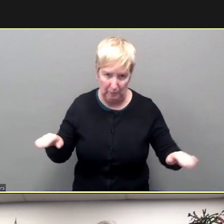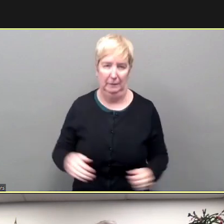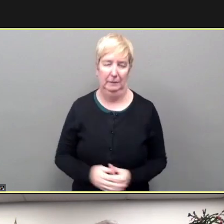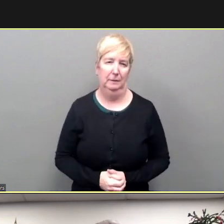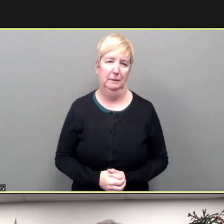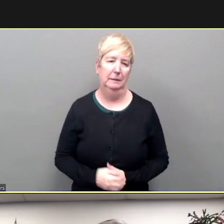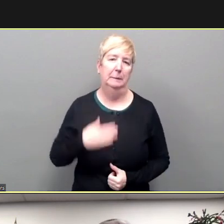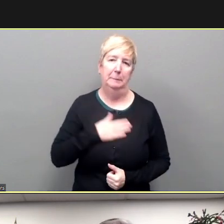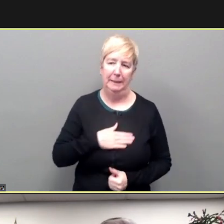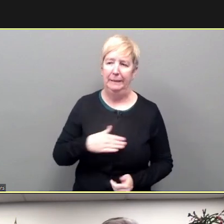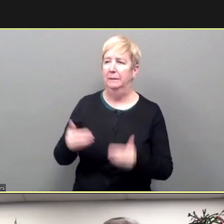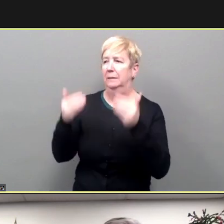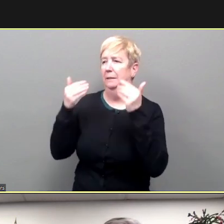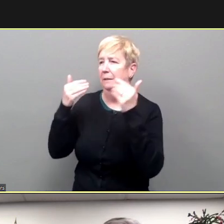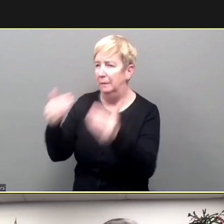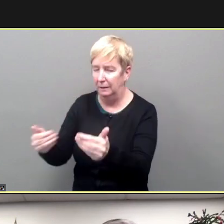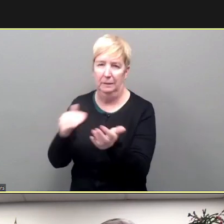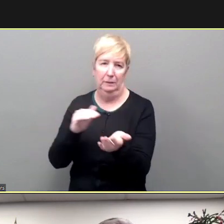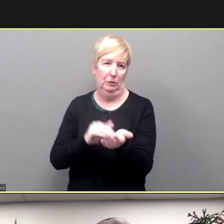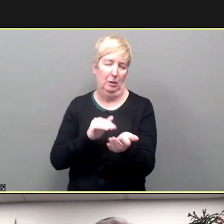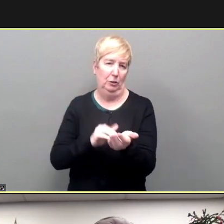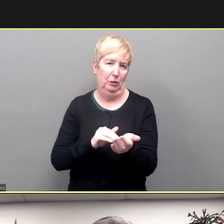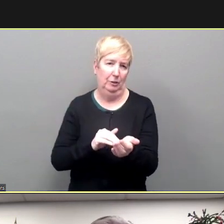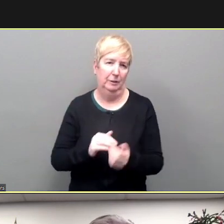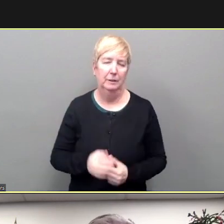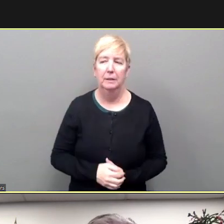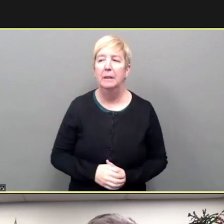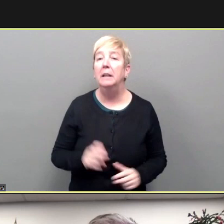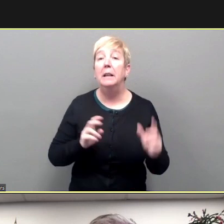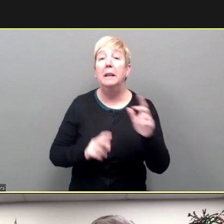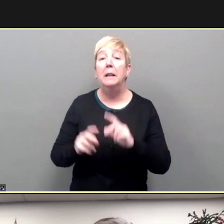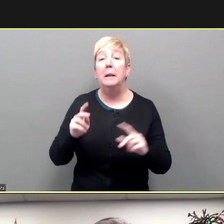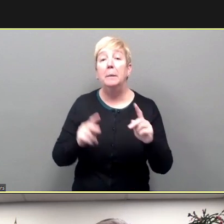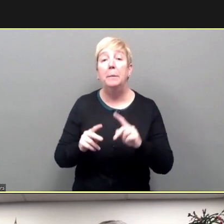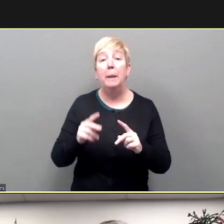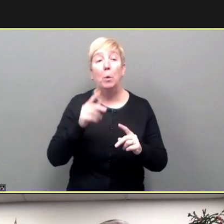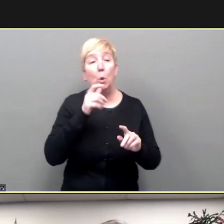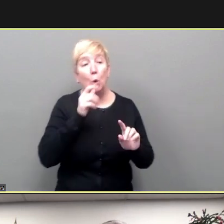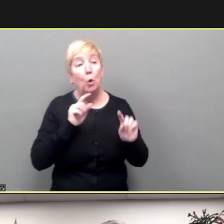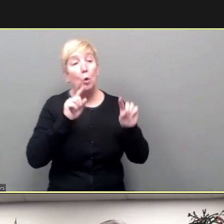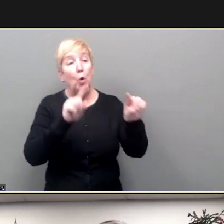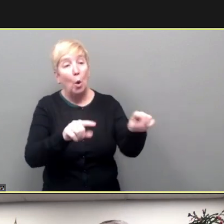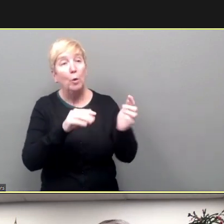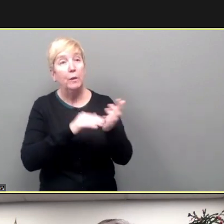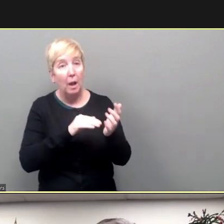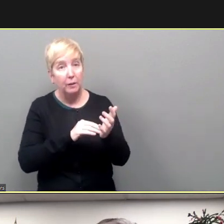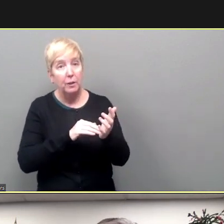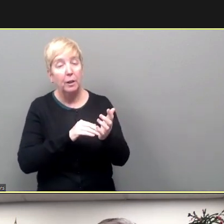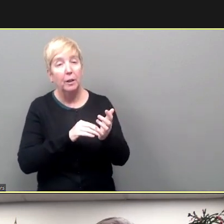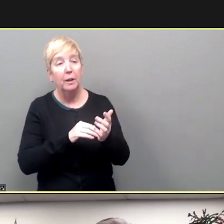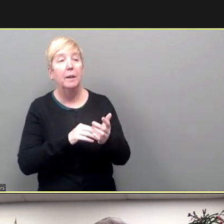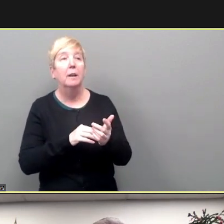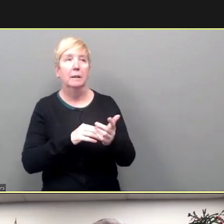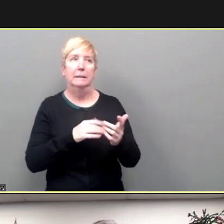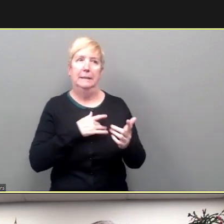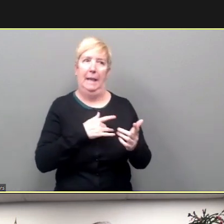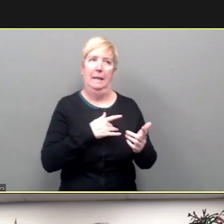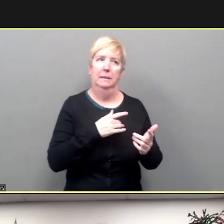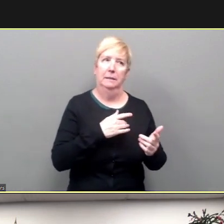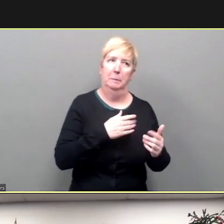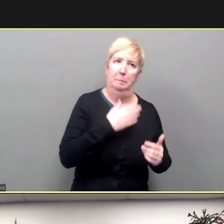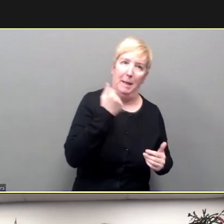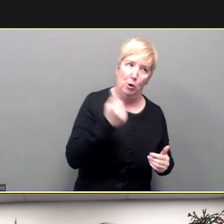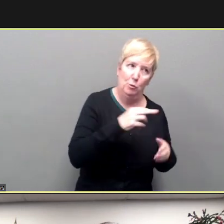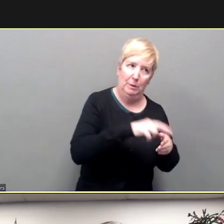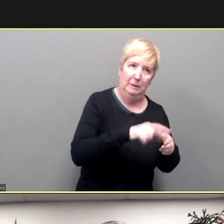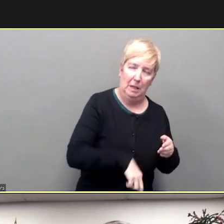the people who aren't getting regular healthcare are, at least in general, much more likely to end up in the hospital with complications